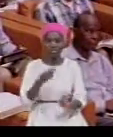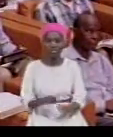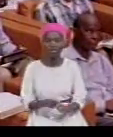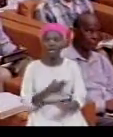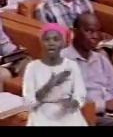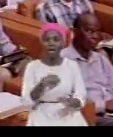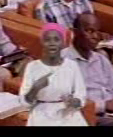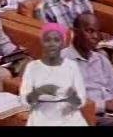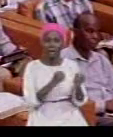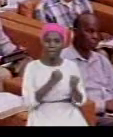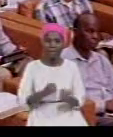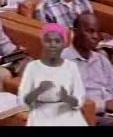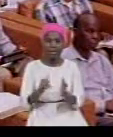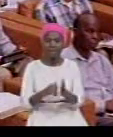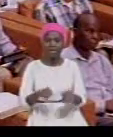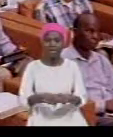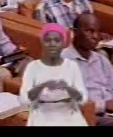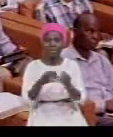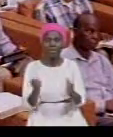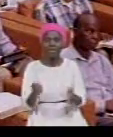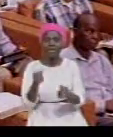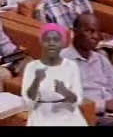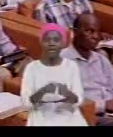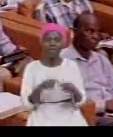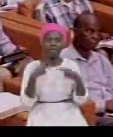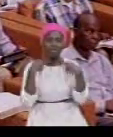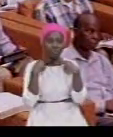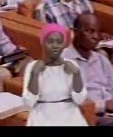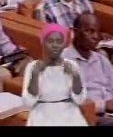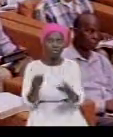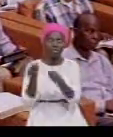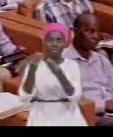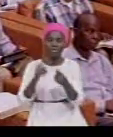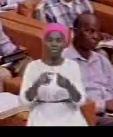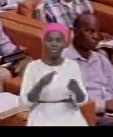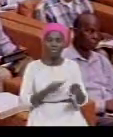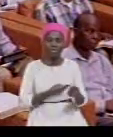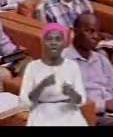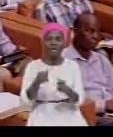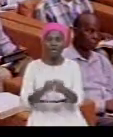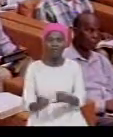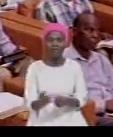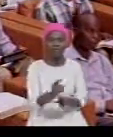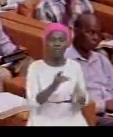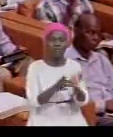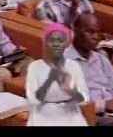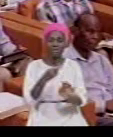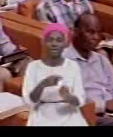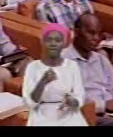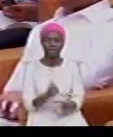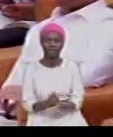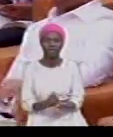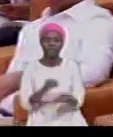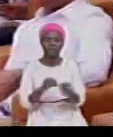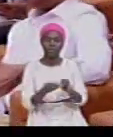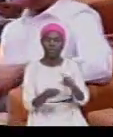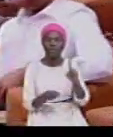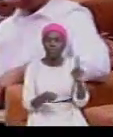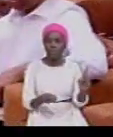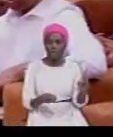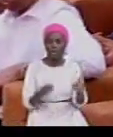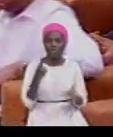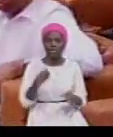the power that breaks every yoke granted tonight for every one of us in Jesus' name. Number one,